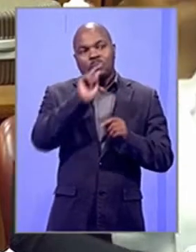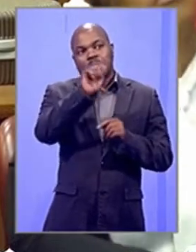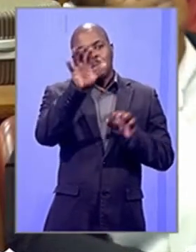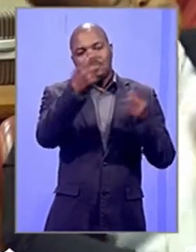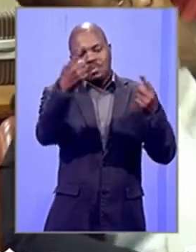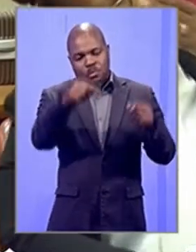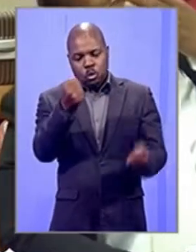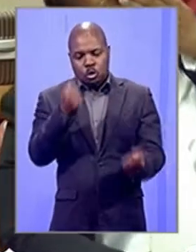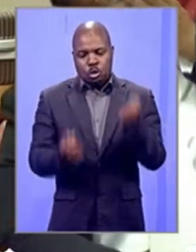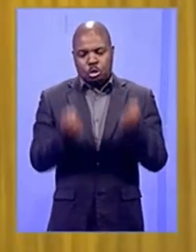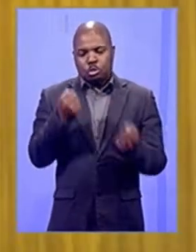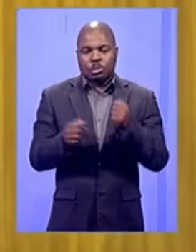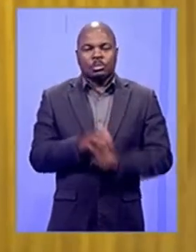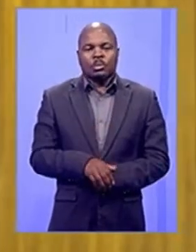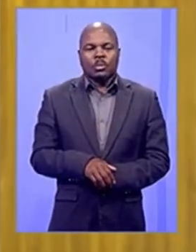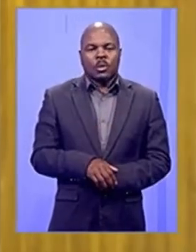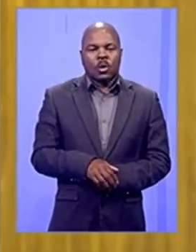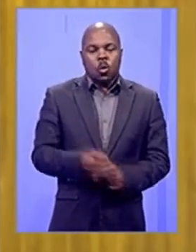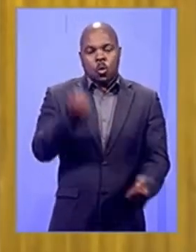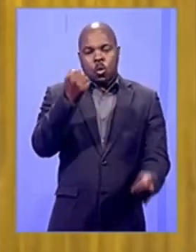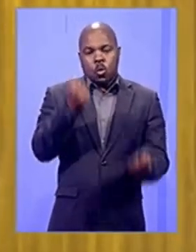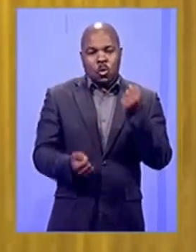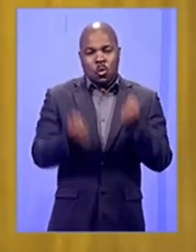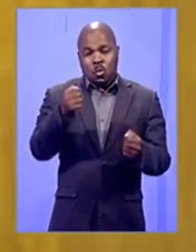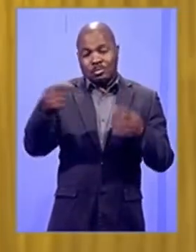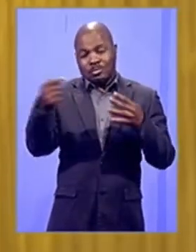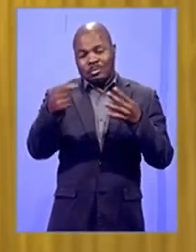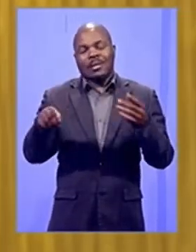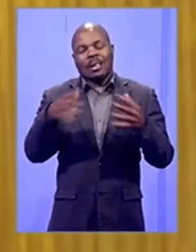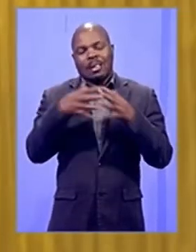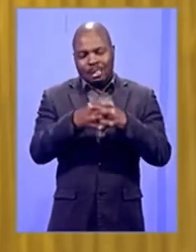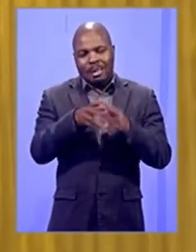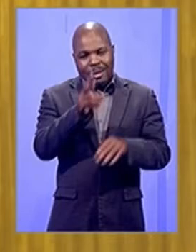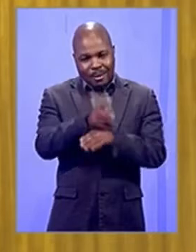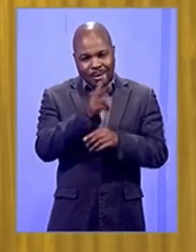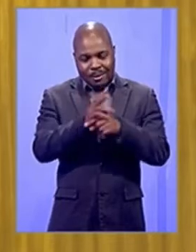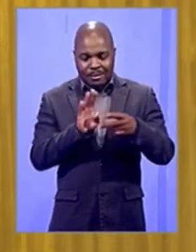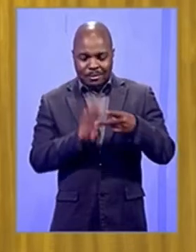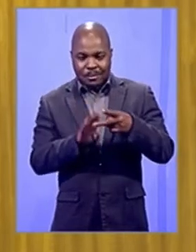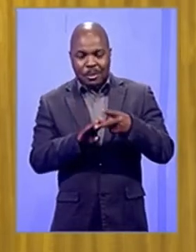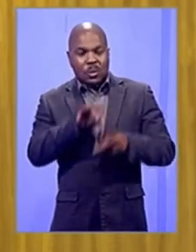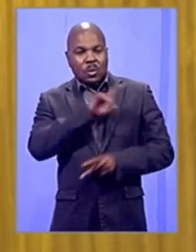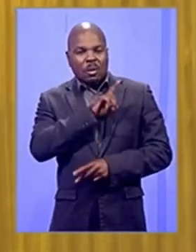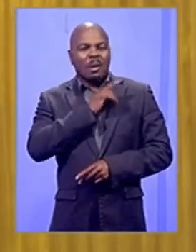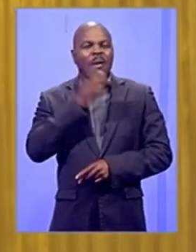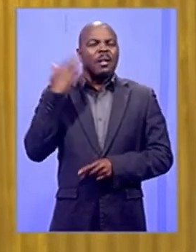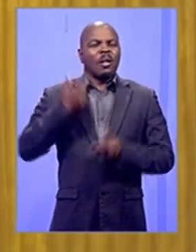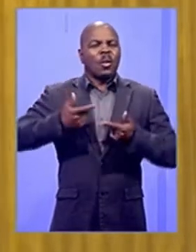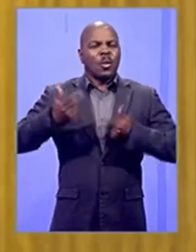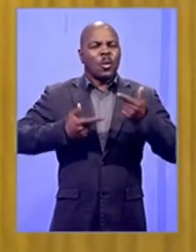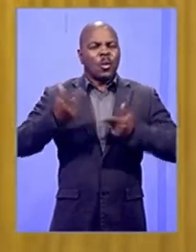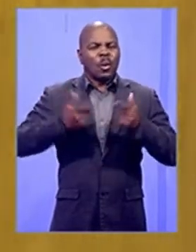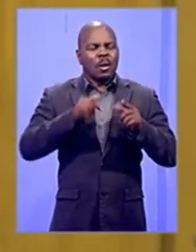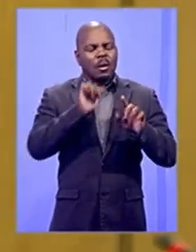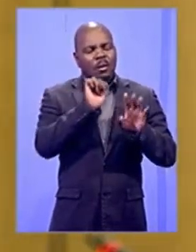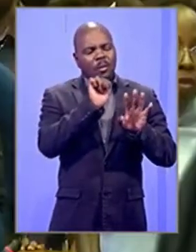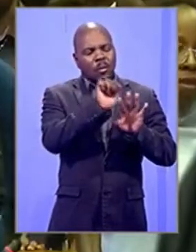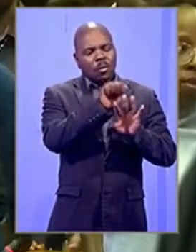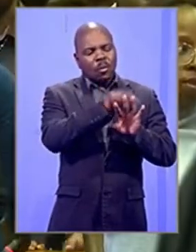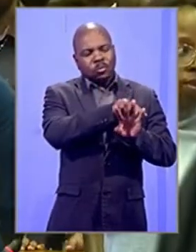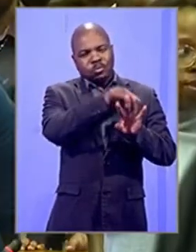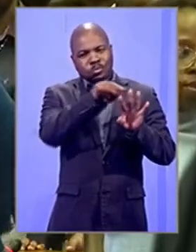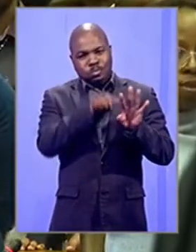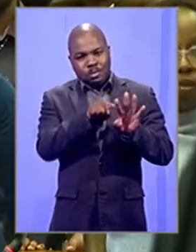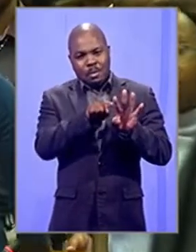tsheko. Dithietšo tša kgorotsheko di be di aparetšwe le ke tlhakatlhakano e nngwe. Moemedi wa peleng wa Molatofatswa wa pele go ya